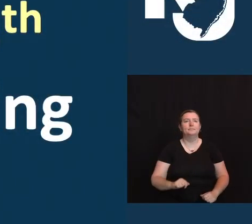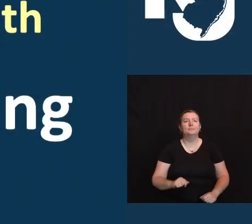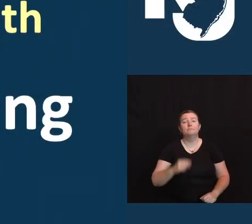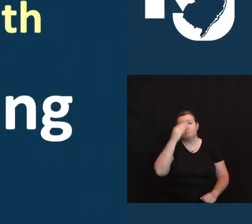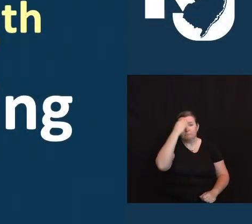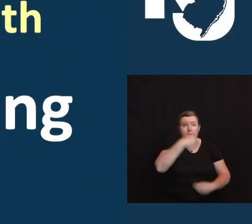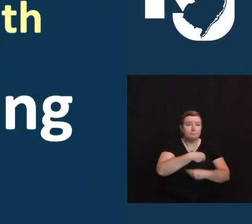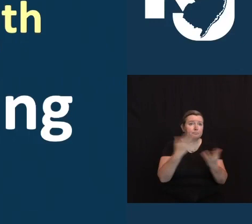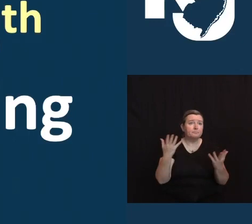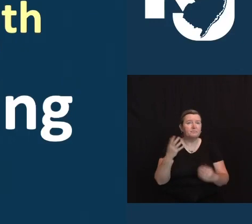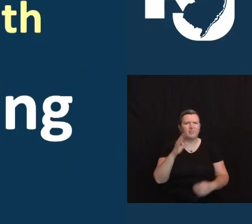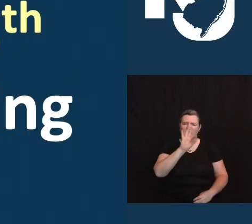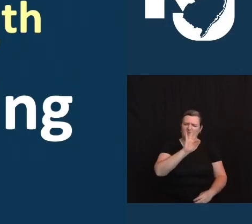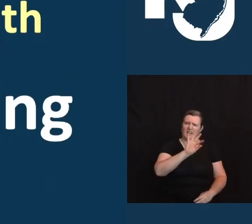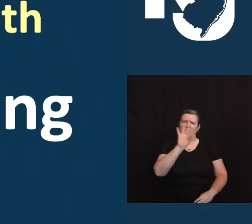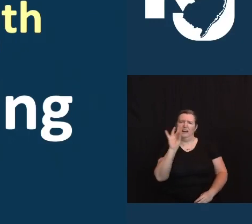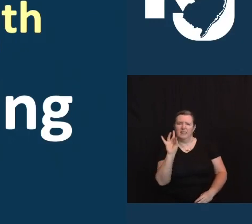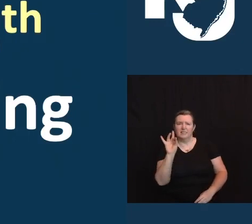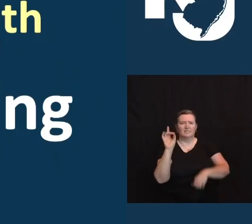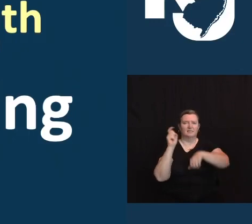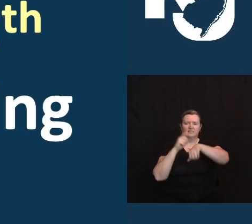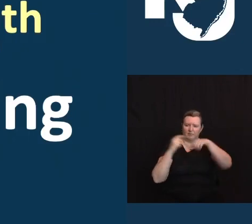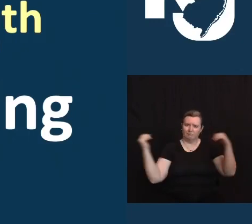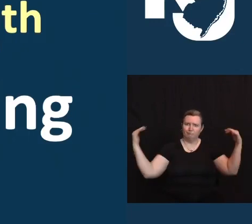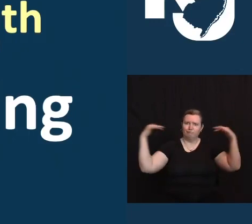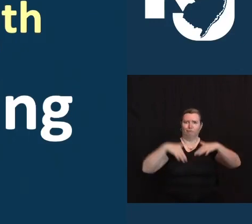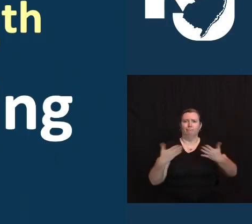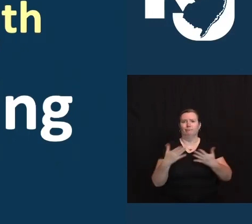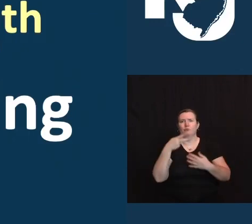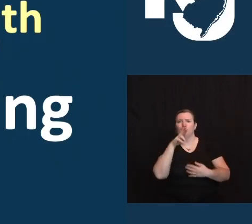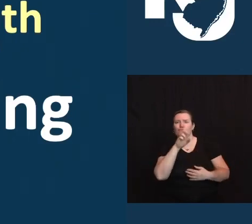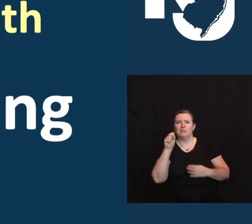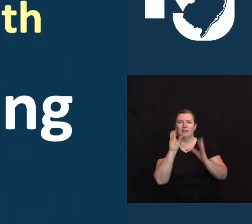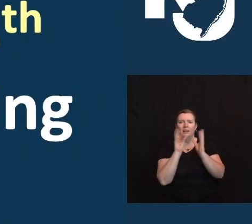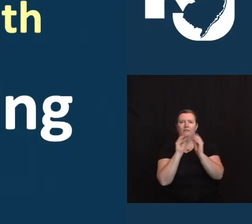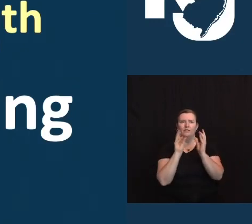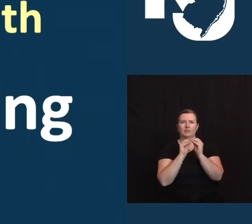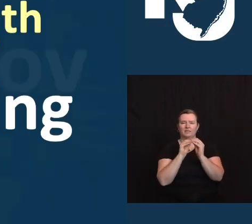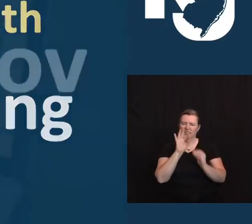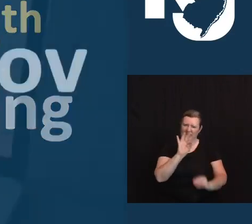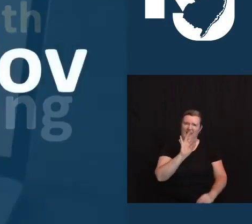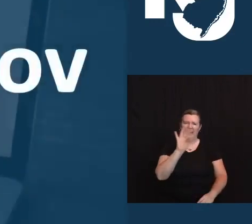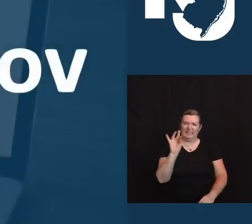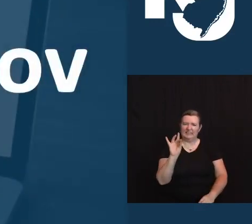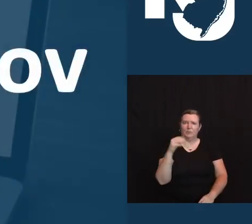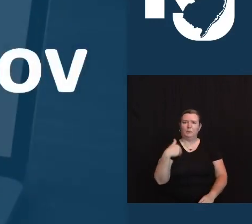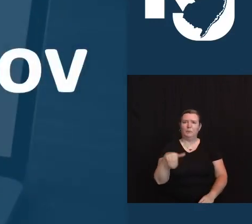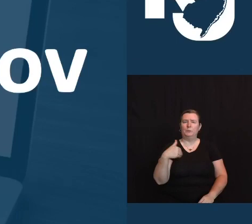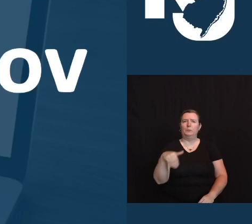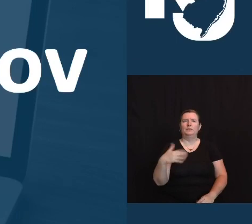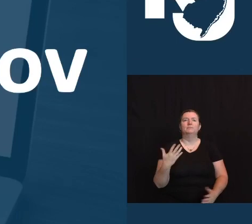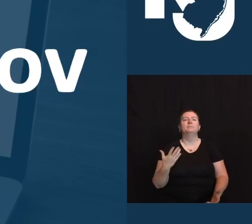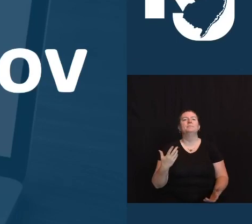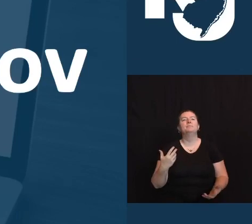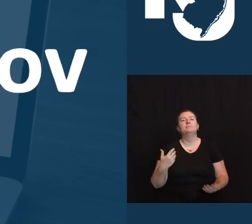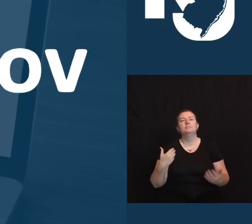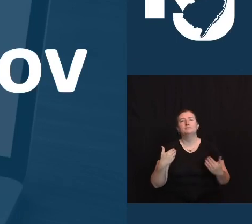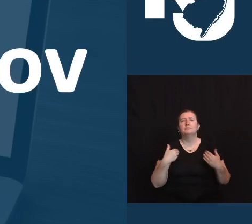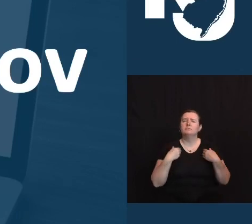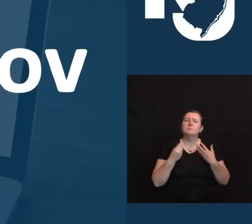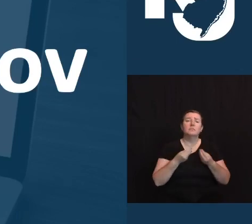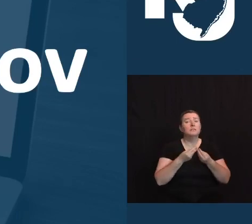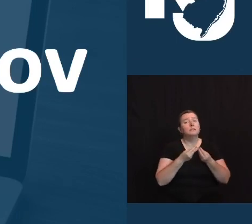briefing together, not that we're counting. I will start today with my reaction to U.S.